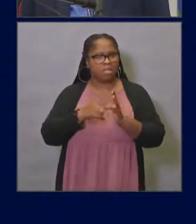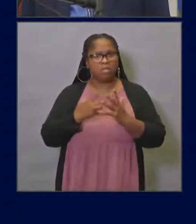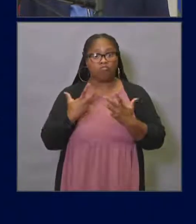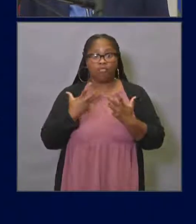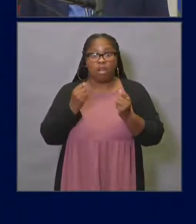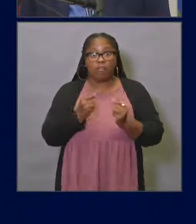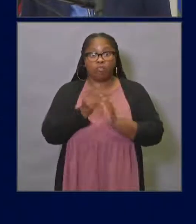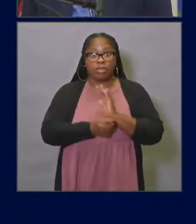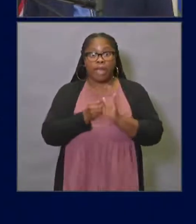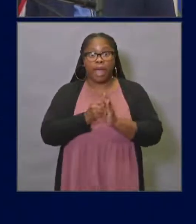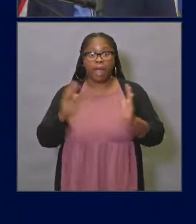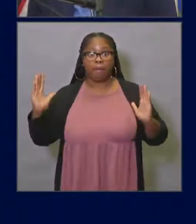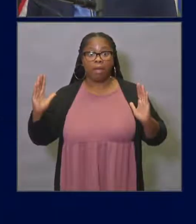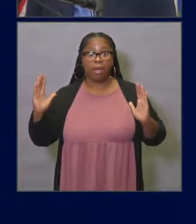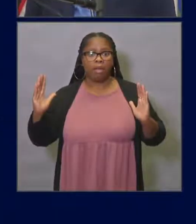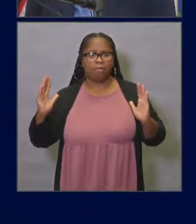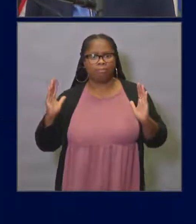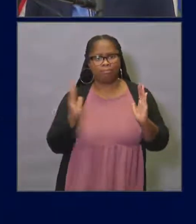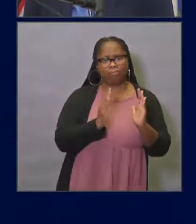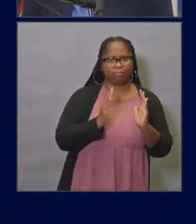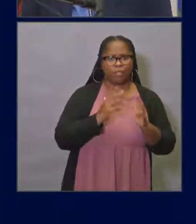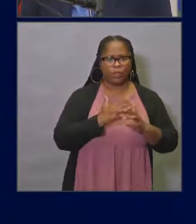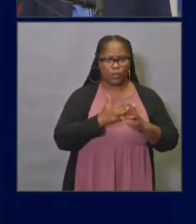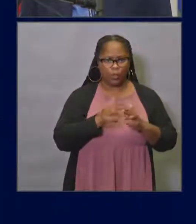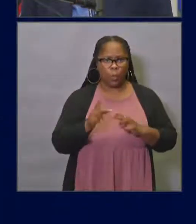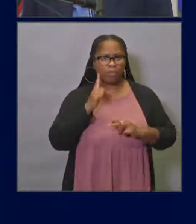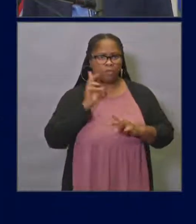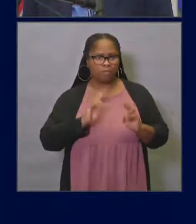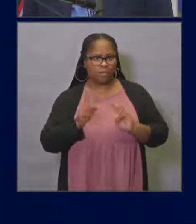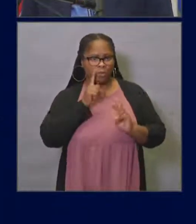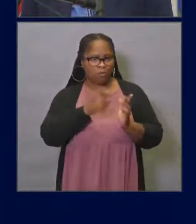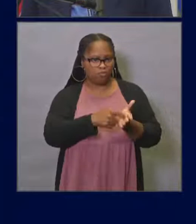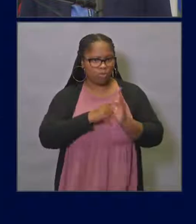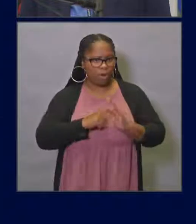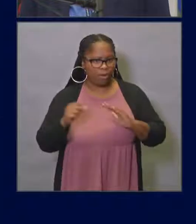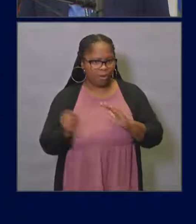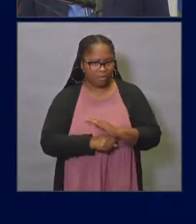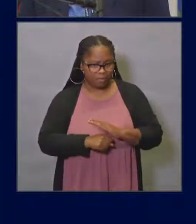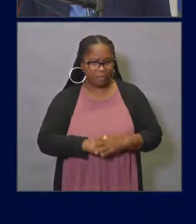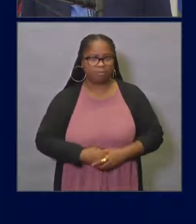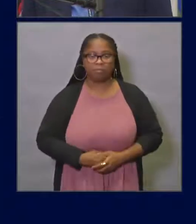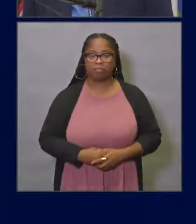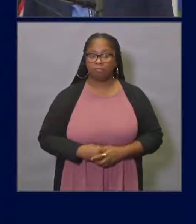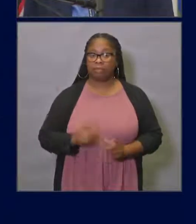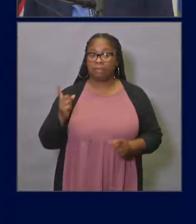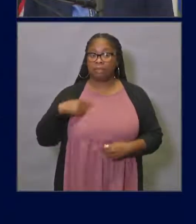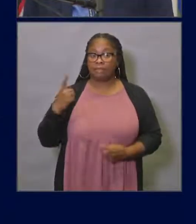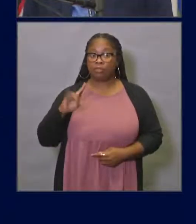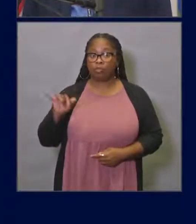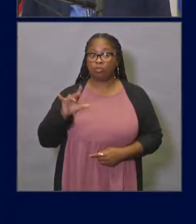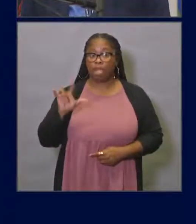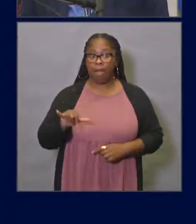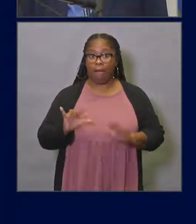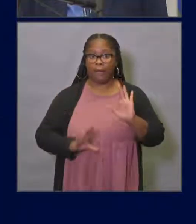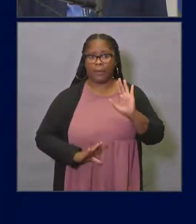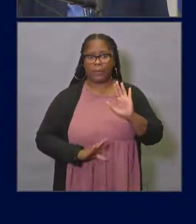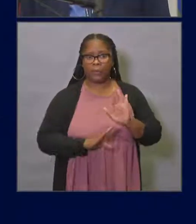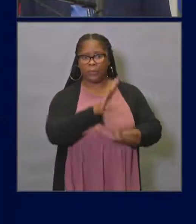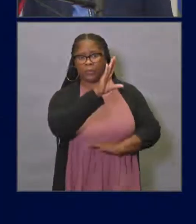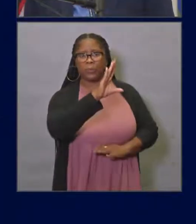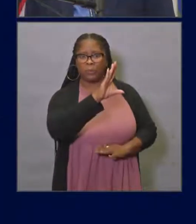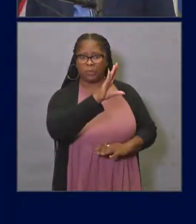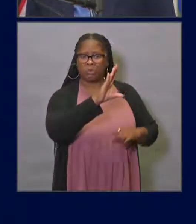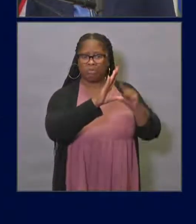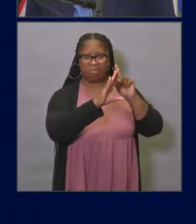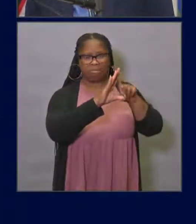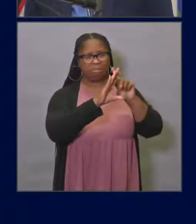periods for people who require hospitalizations. Since the late July peak, in average day, where we